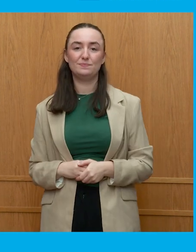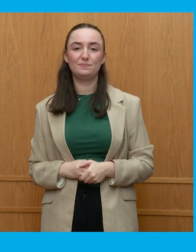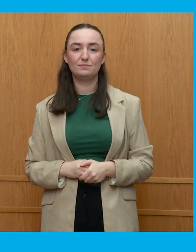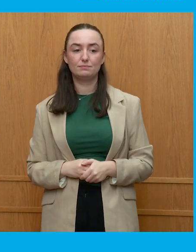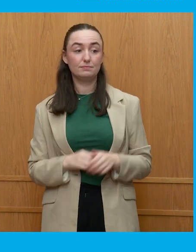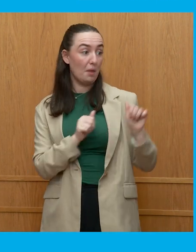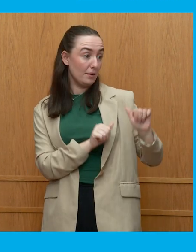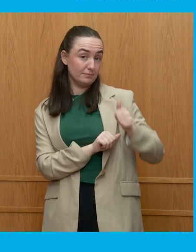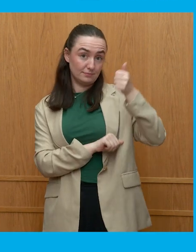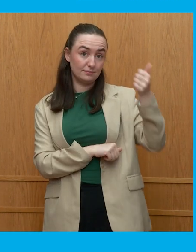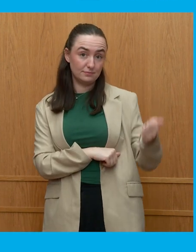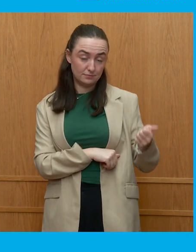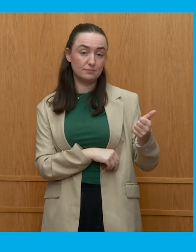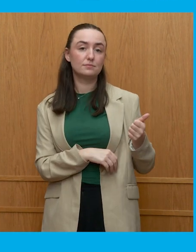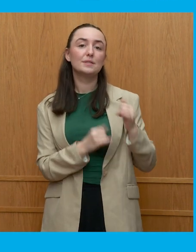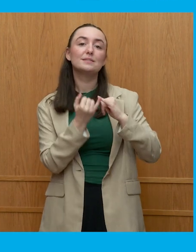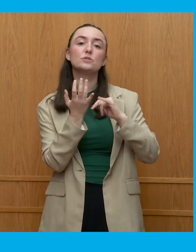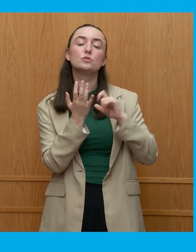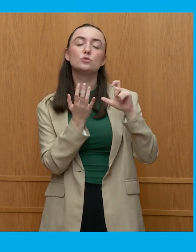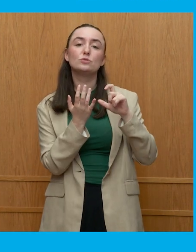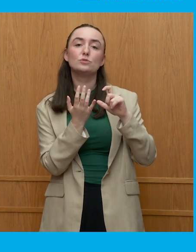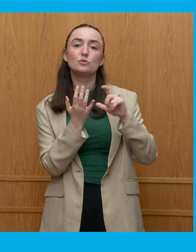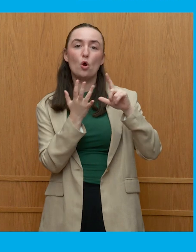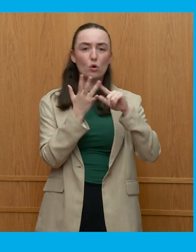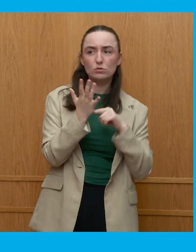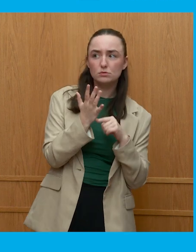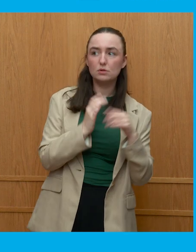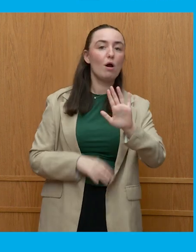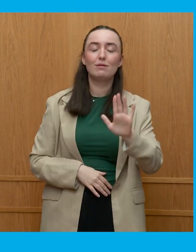Moving on. Further to the left is Scott Tavish. No,